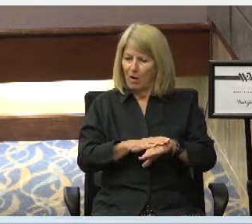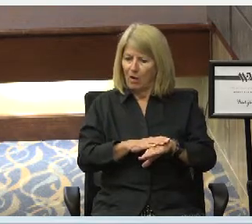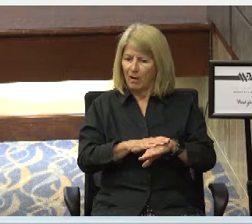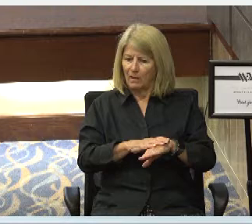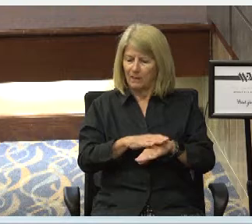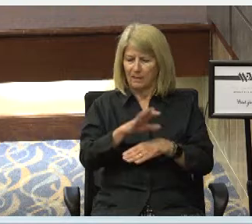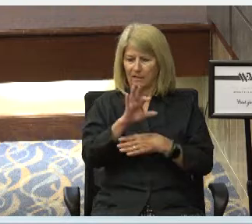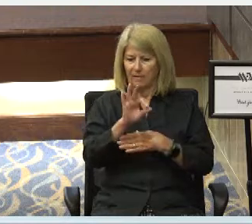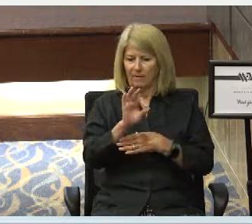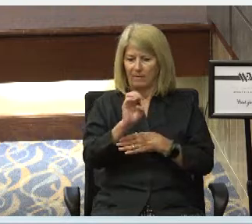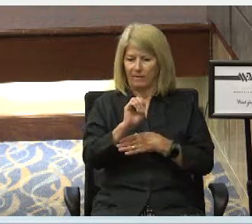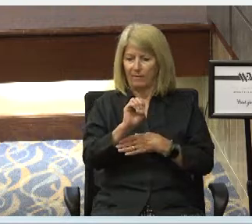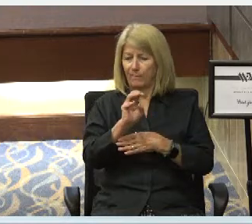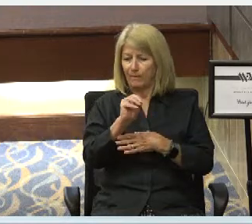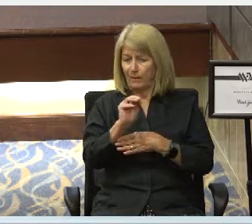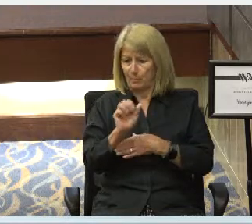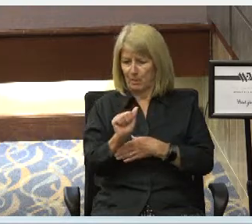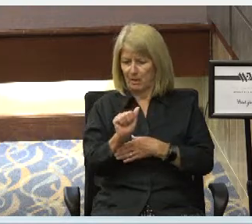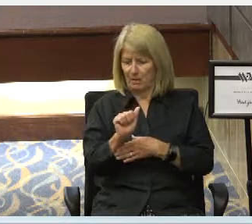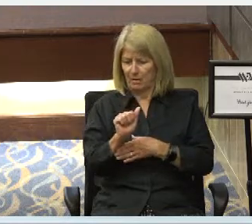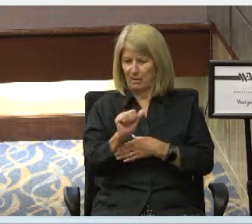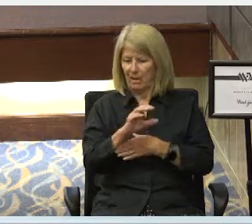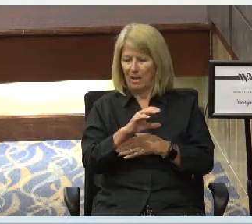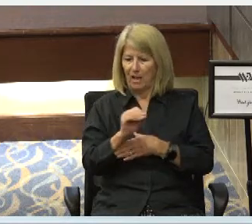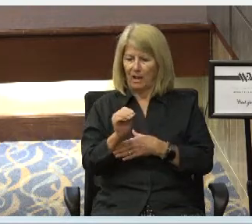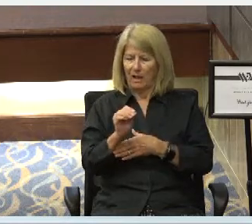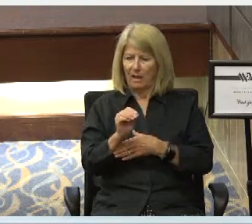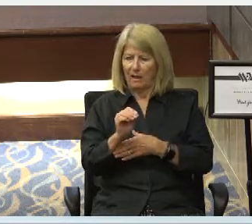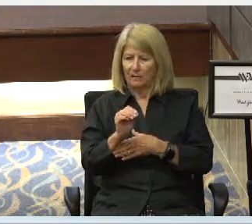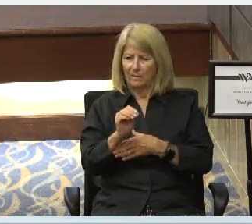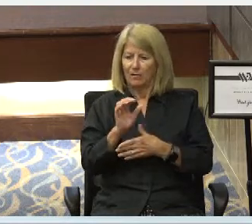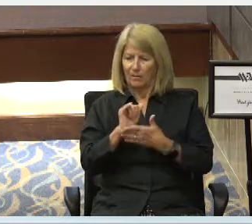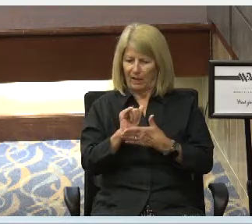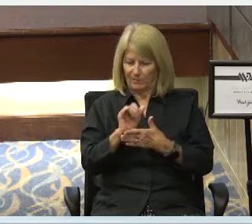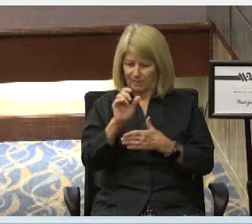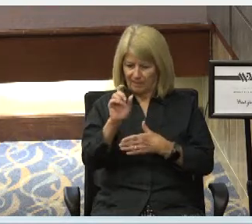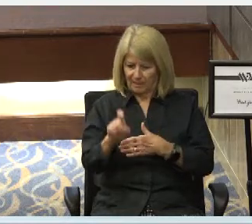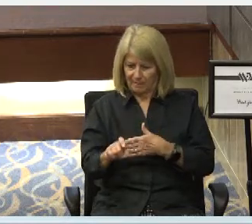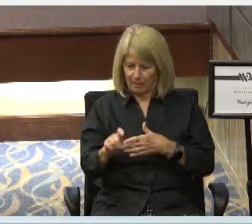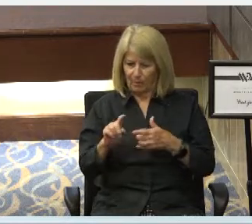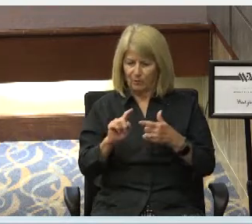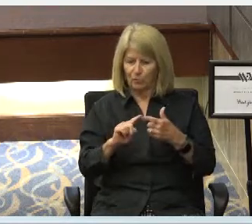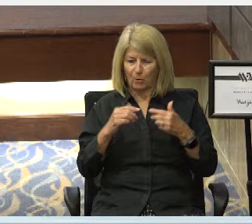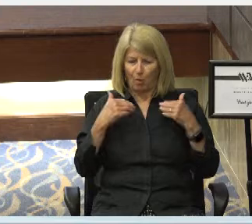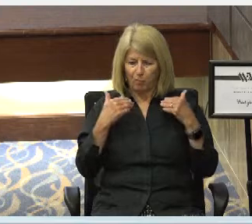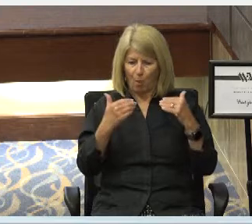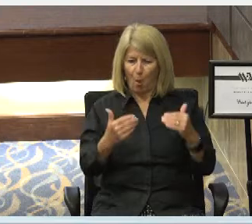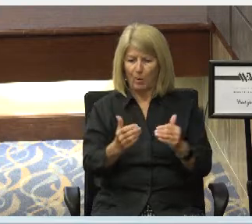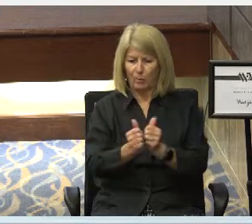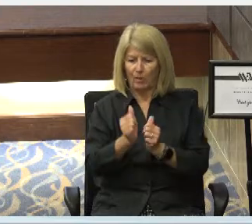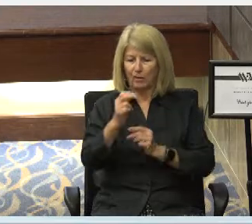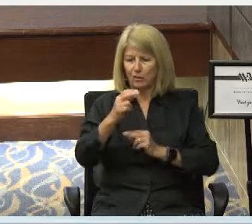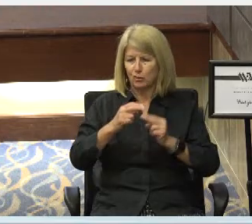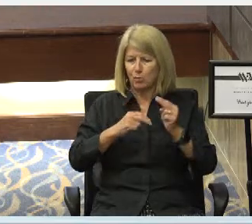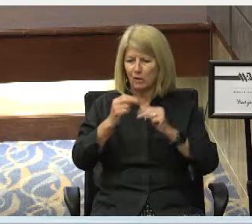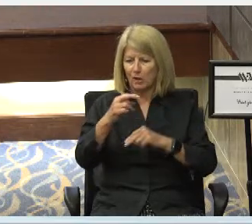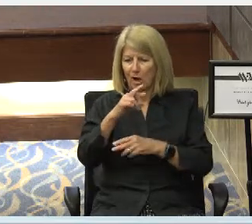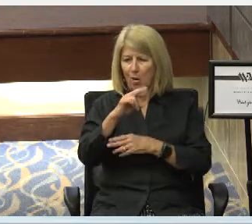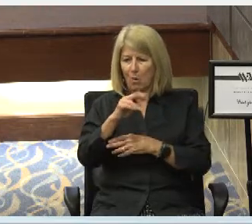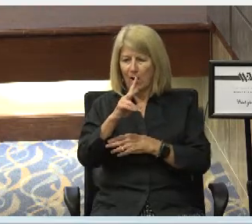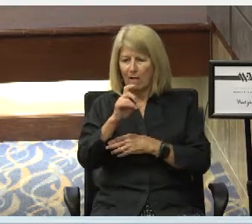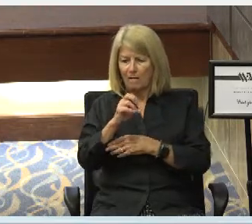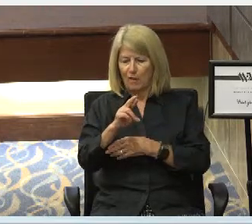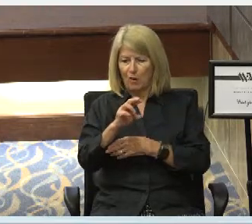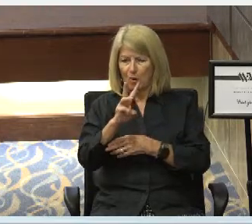FEMA that is necessary to move forward with construction of the Riverwalk here.